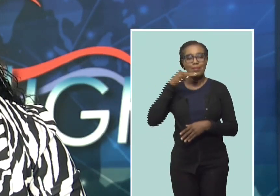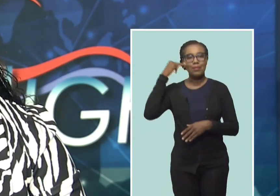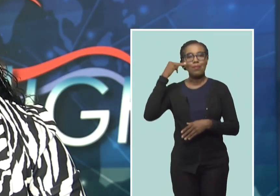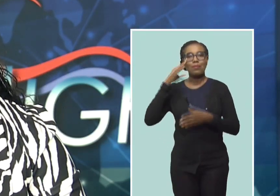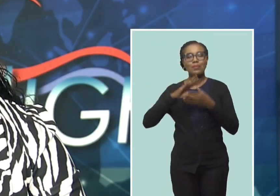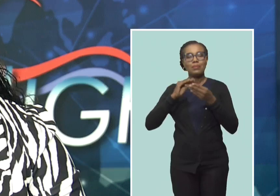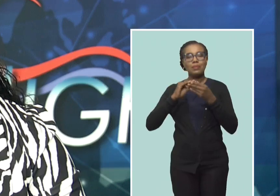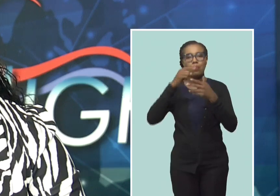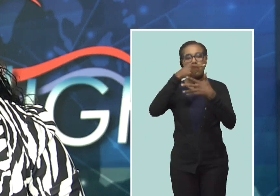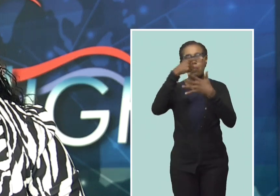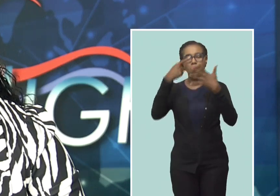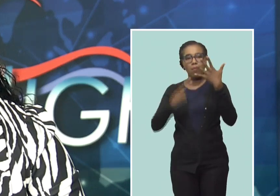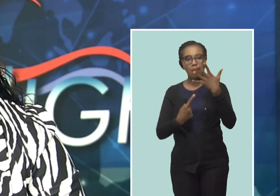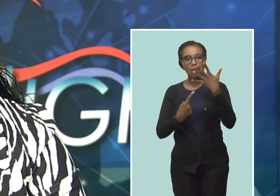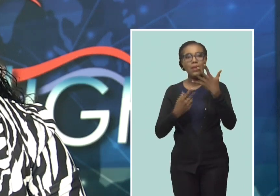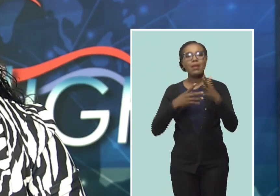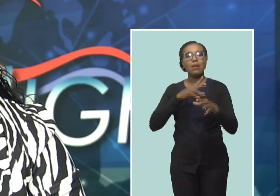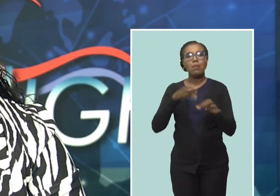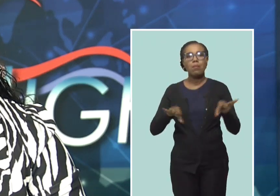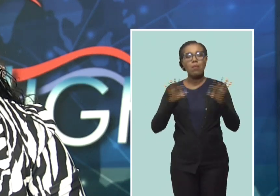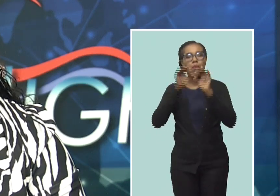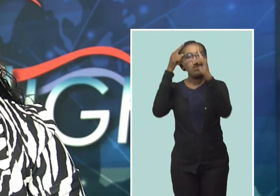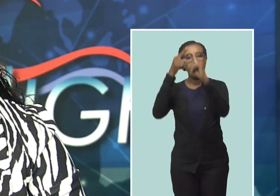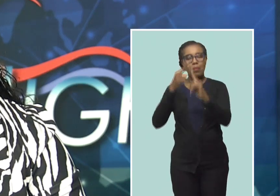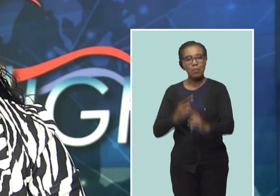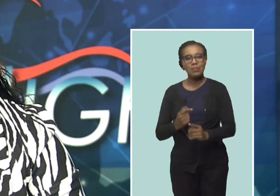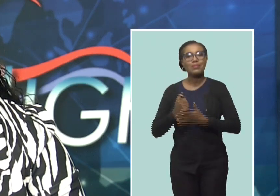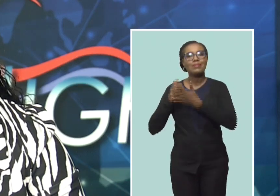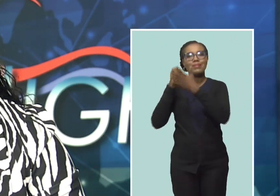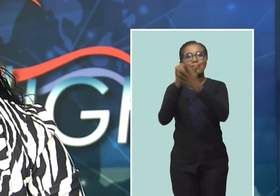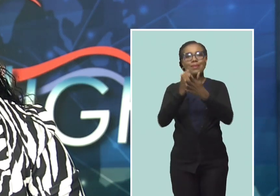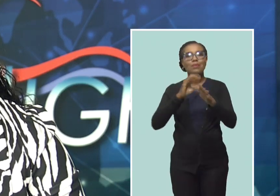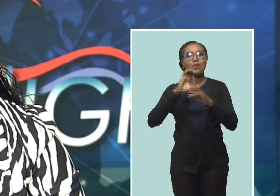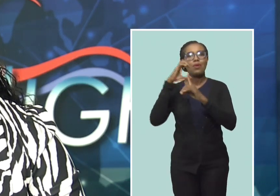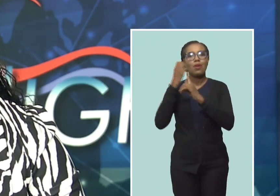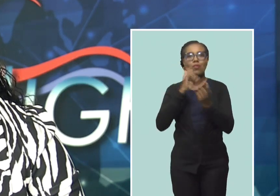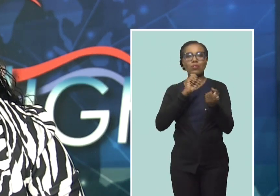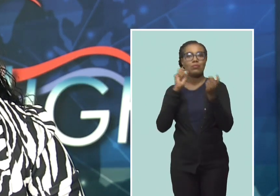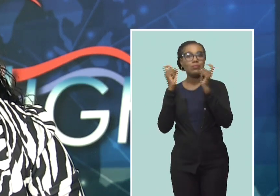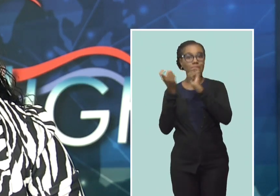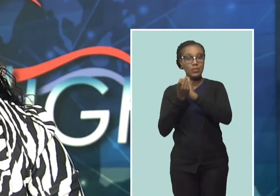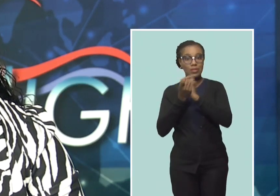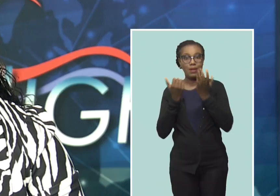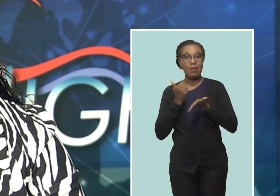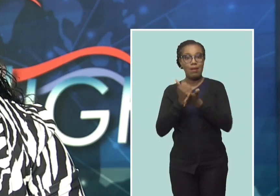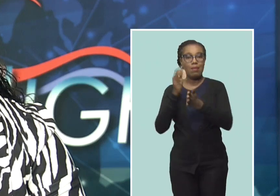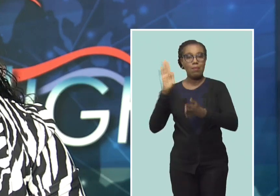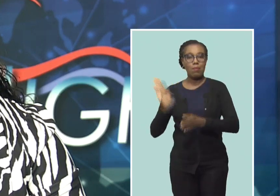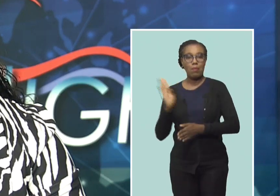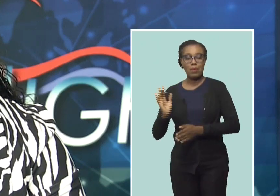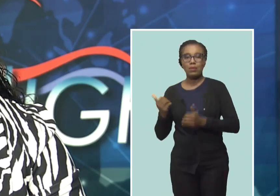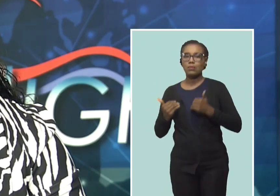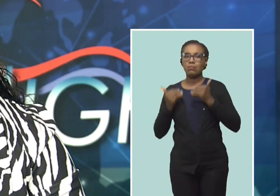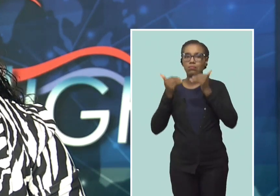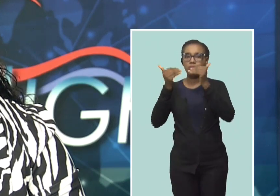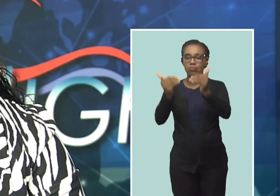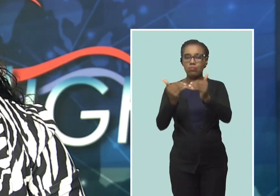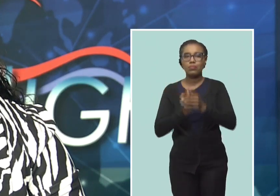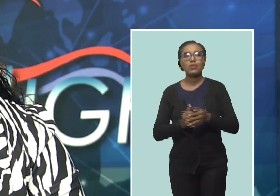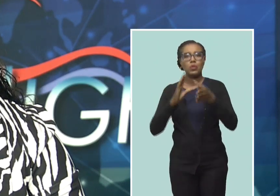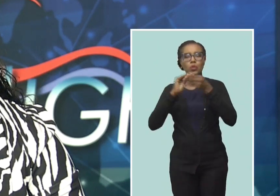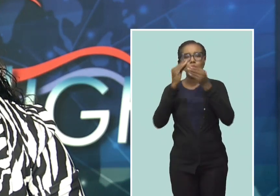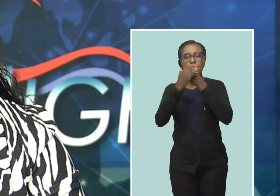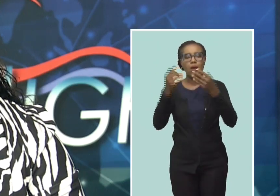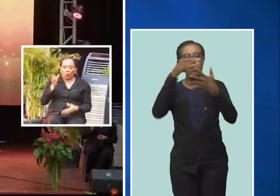has identified 5 principles she believes can bring about a cultural shift to take Barbados forward. She revealed what she calls